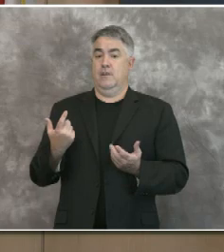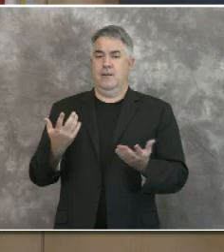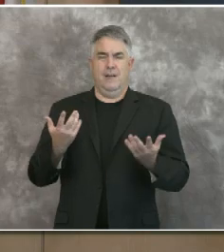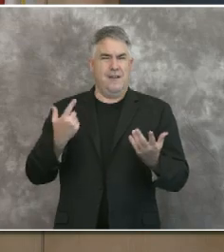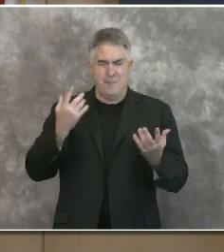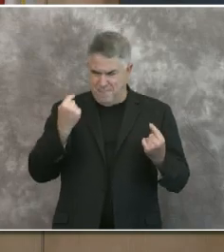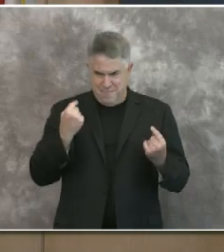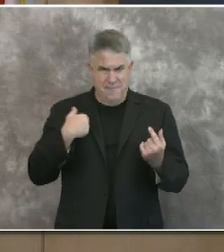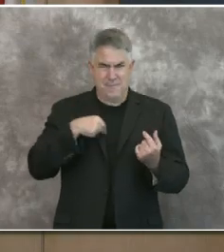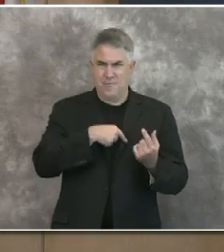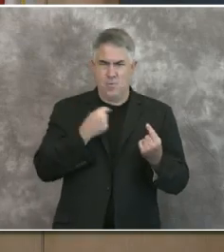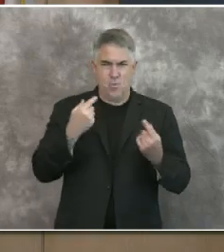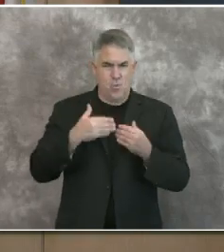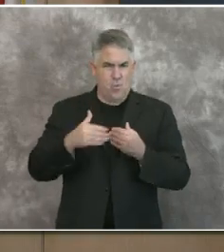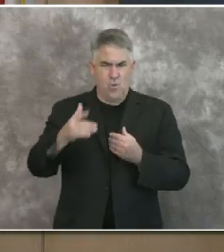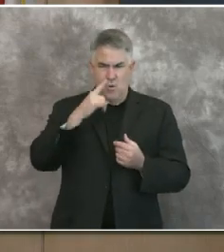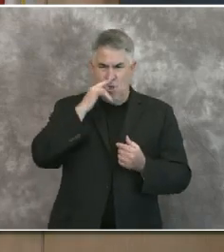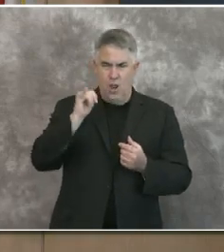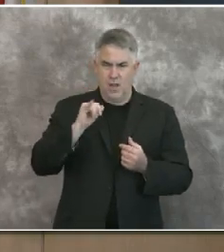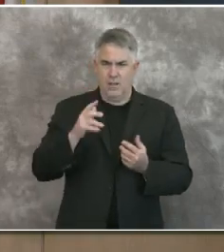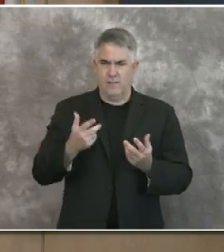introduce Supervisor Nathan Fletcher.